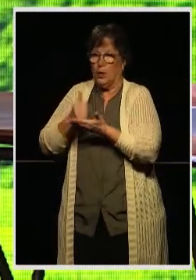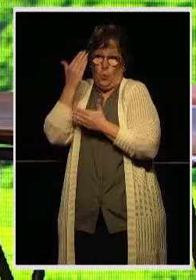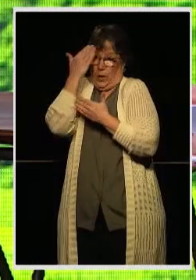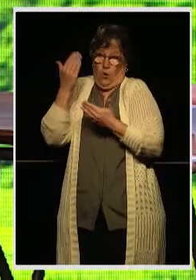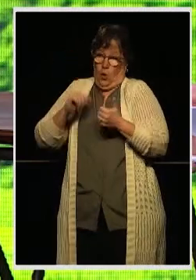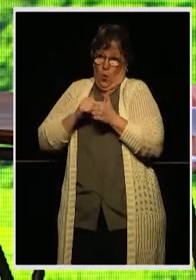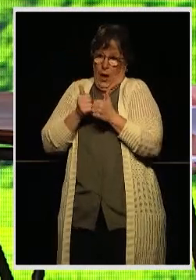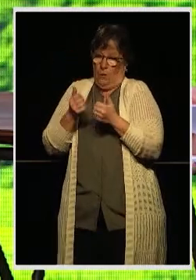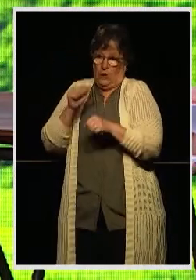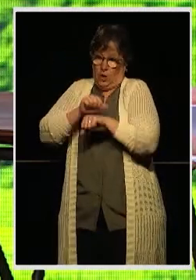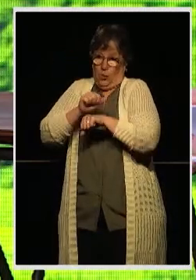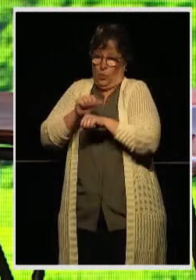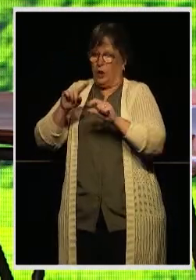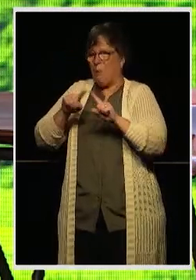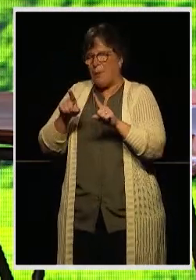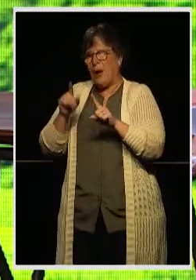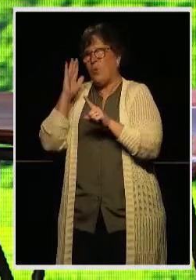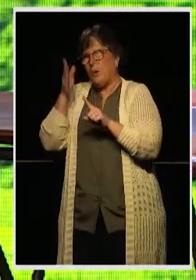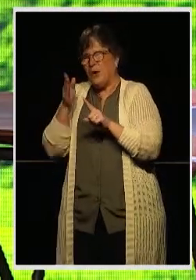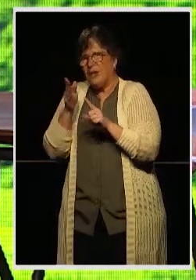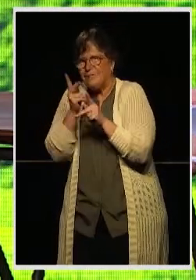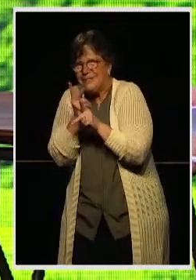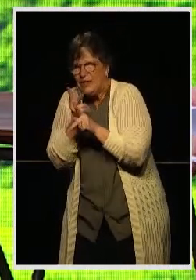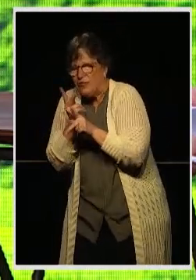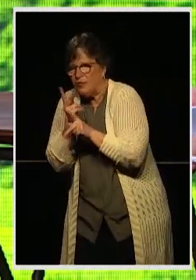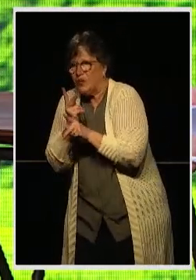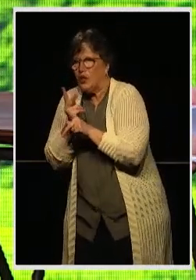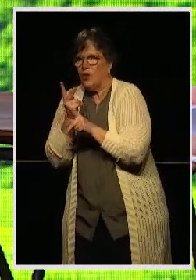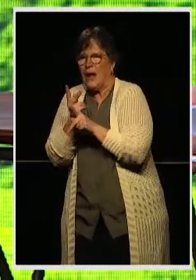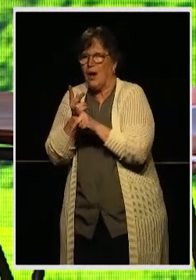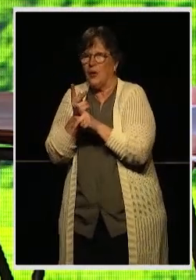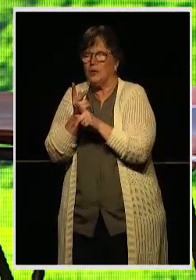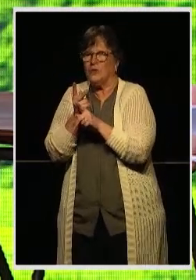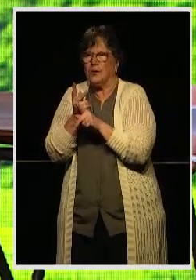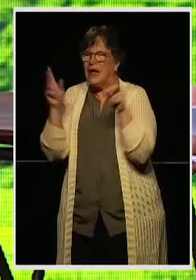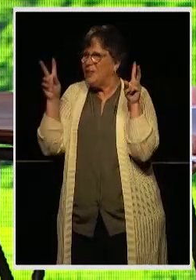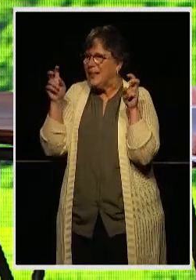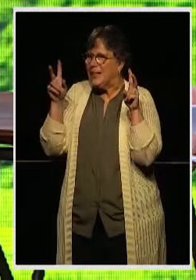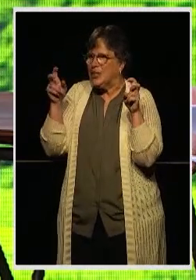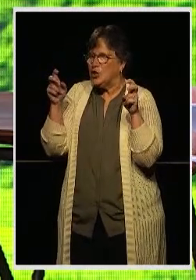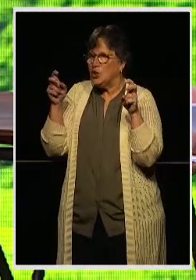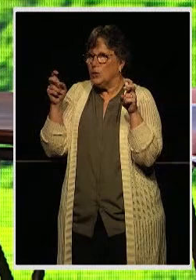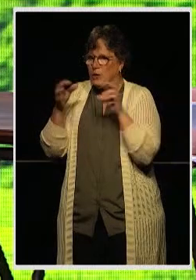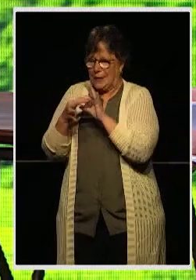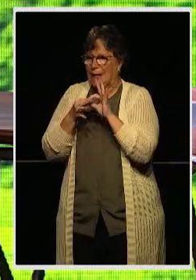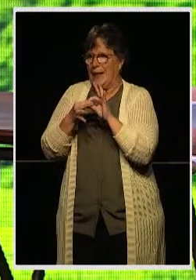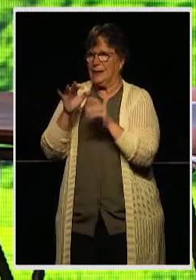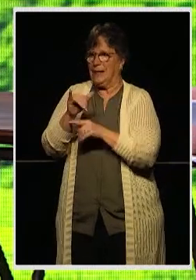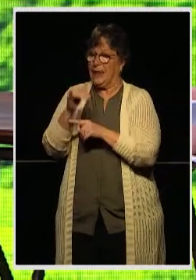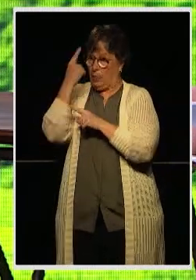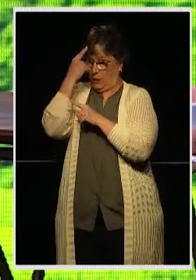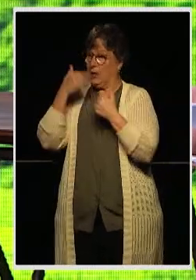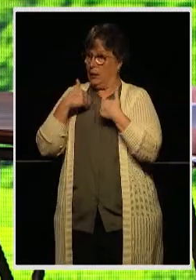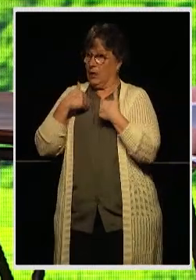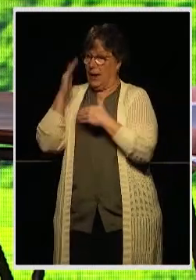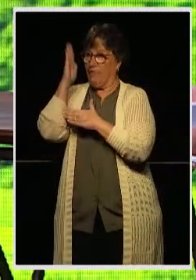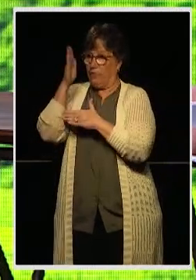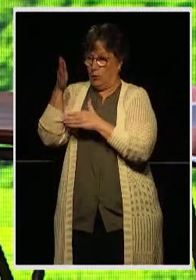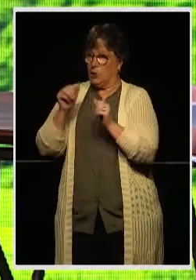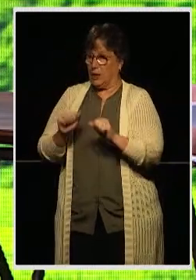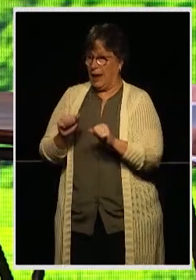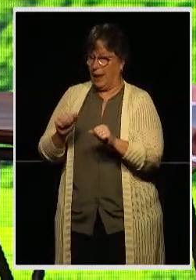but we're going to tinker on all these issues related to controlled environment because we think it can have a future, especially